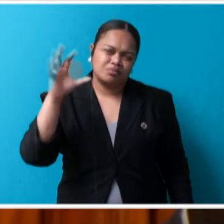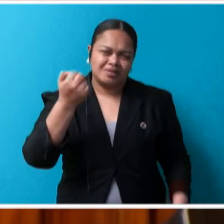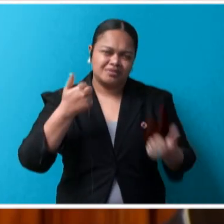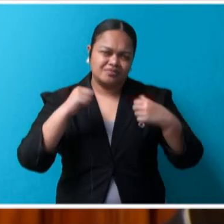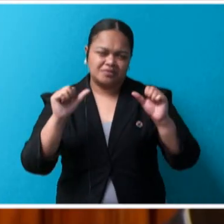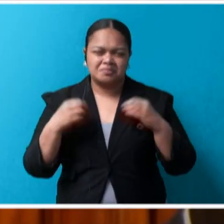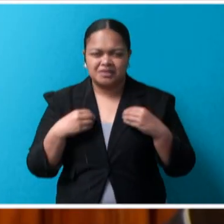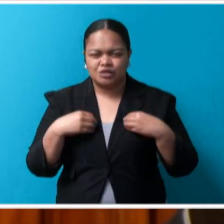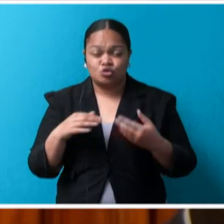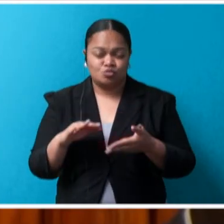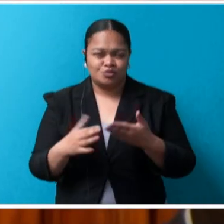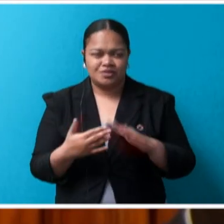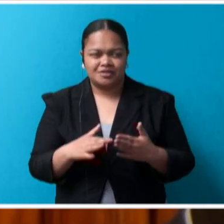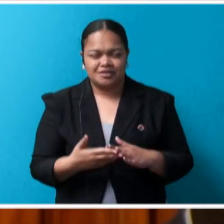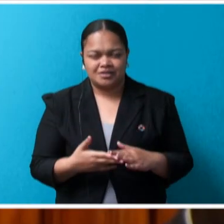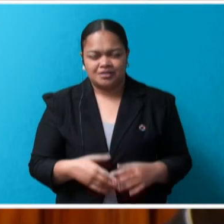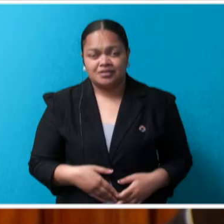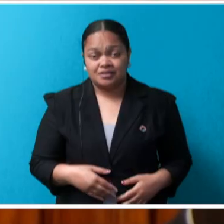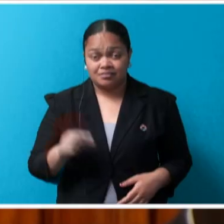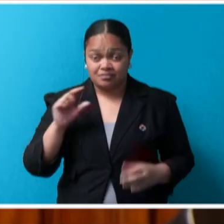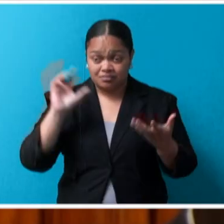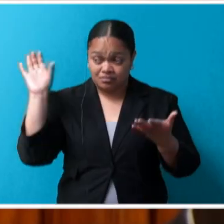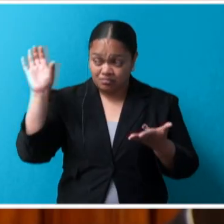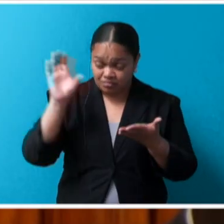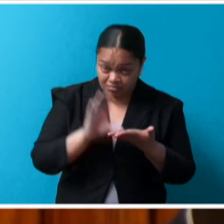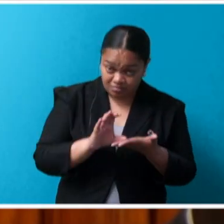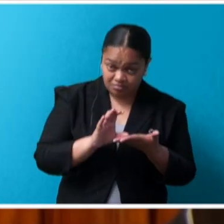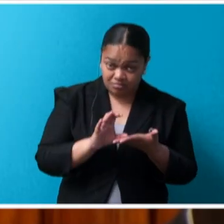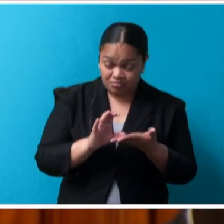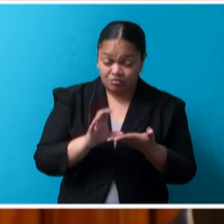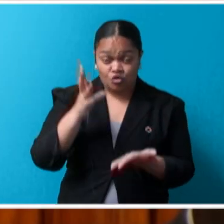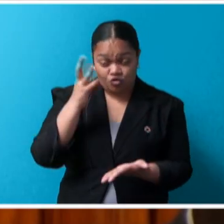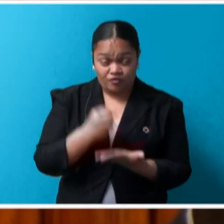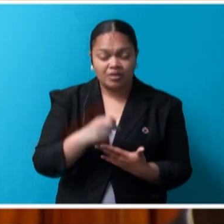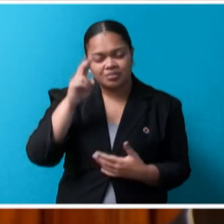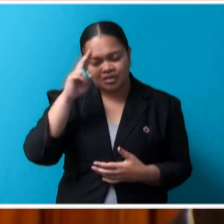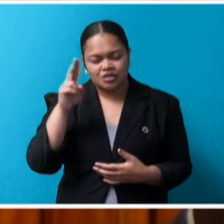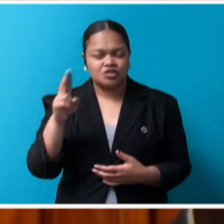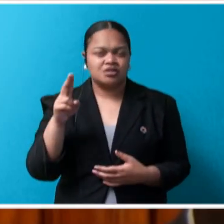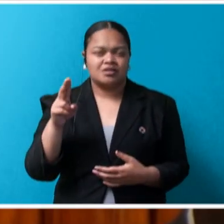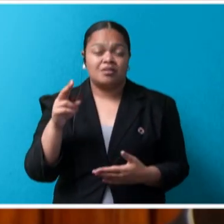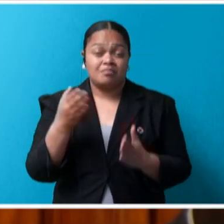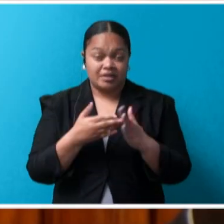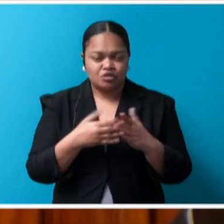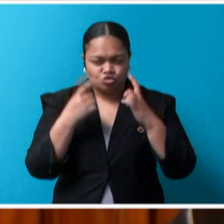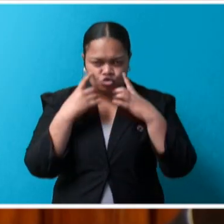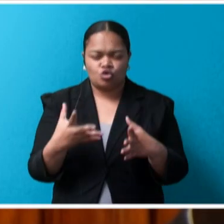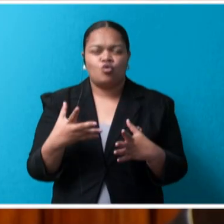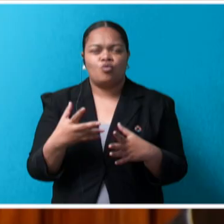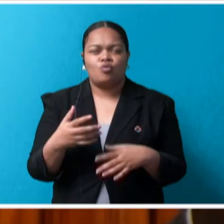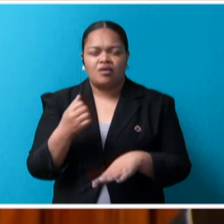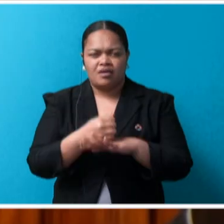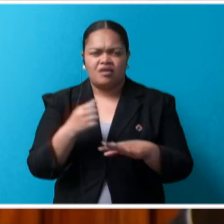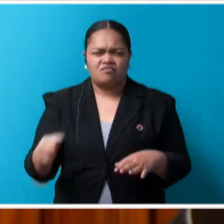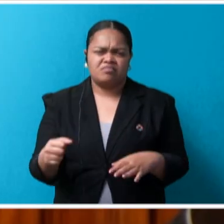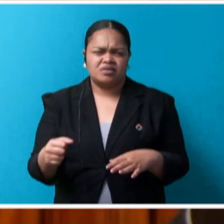community. This allocation confirmed in the national budget reflects the government's broader strategy of